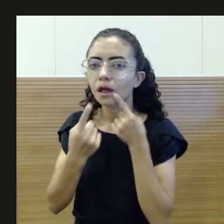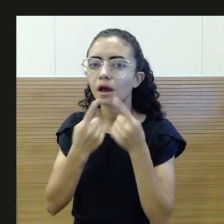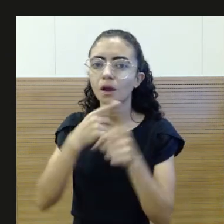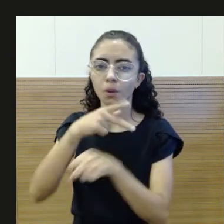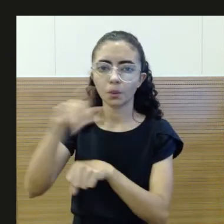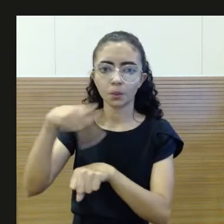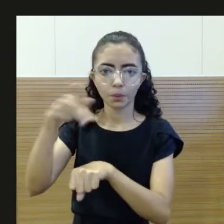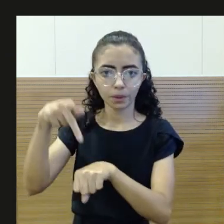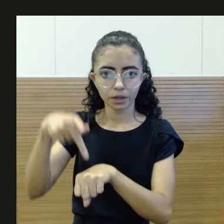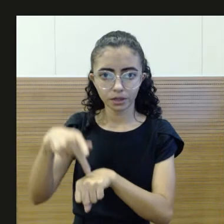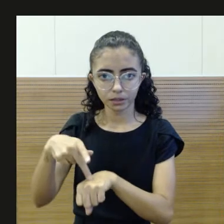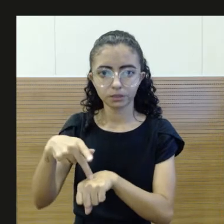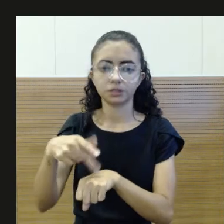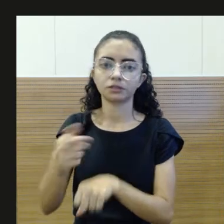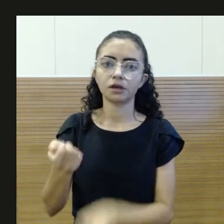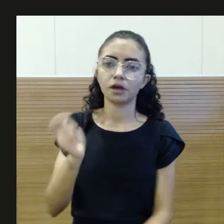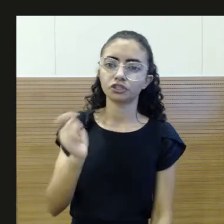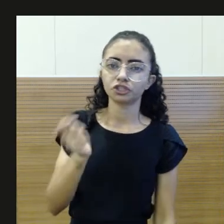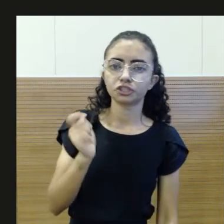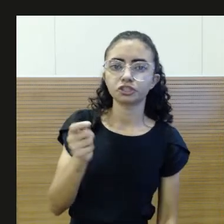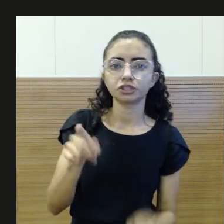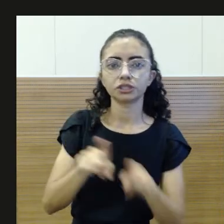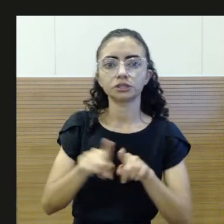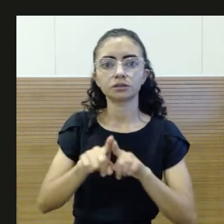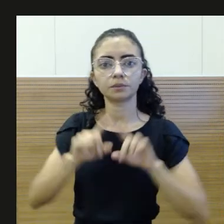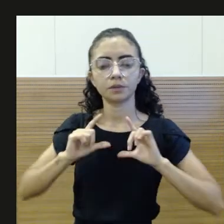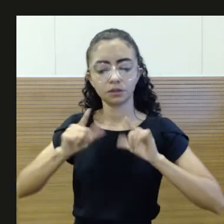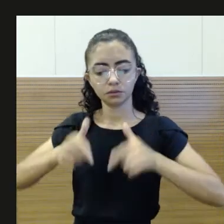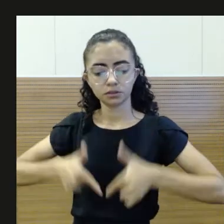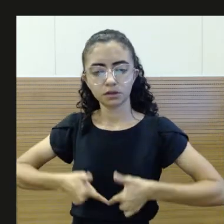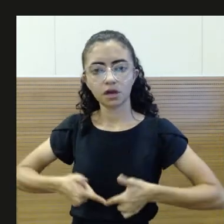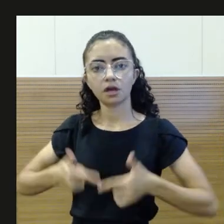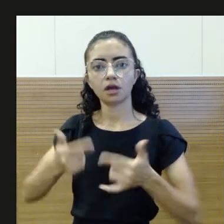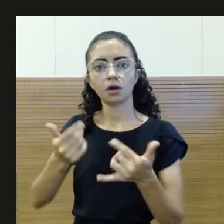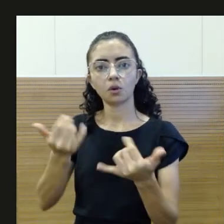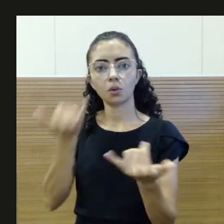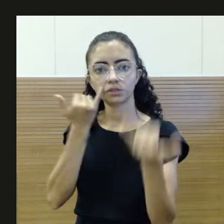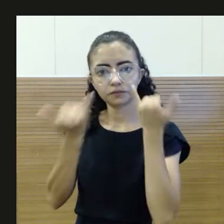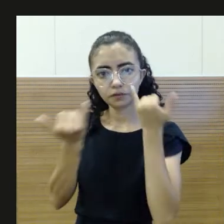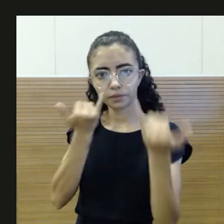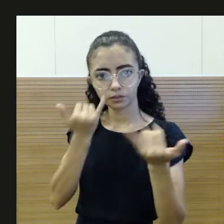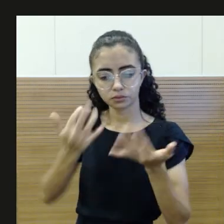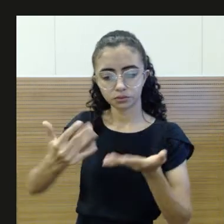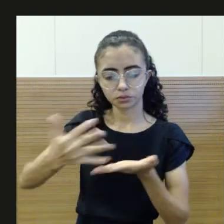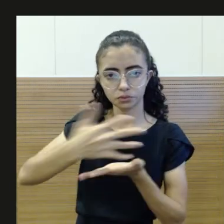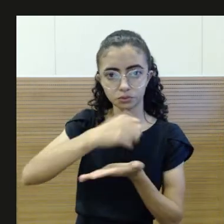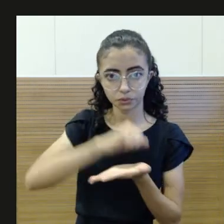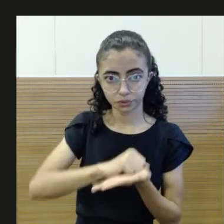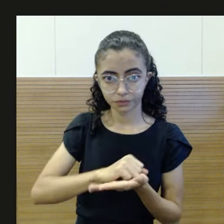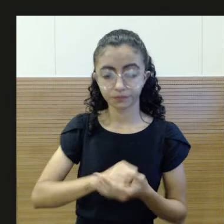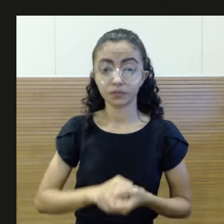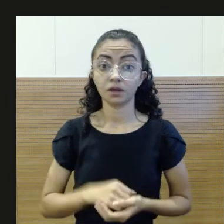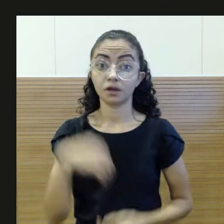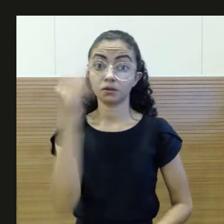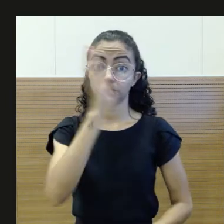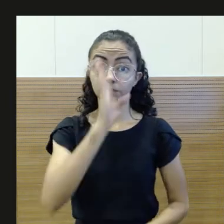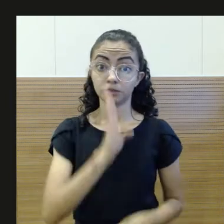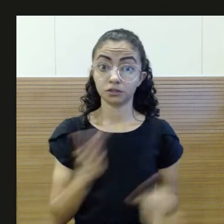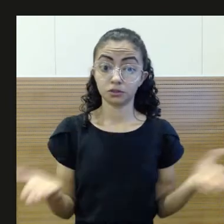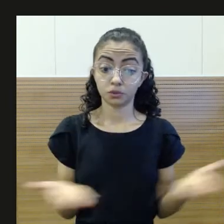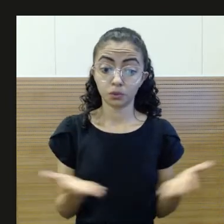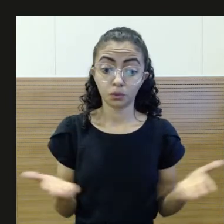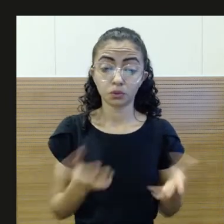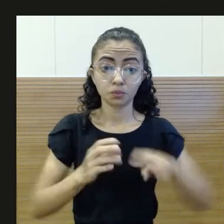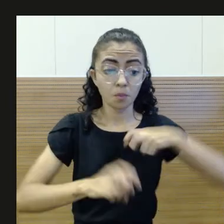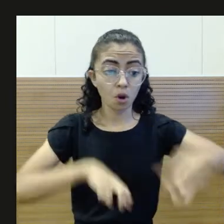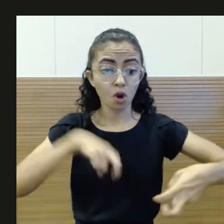a full transparency in the process of elaboration, and also the elaboration was done with the absence